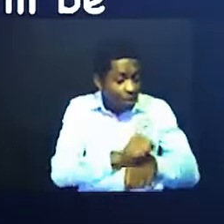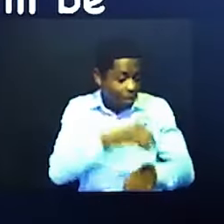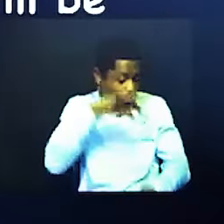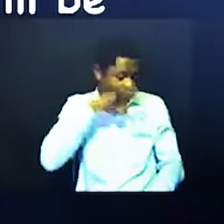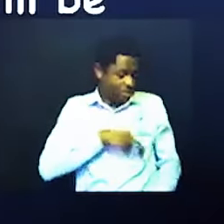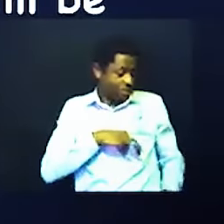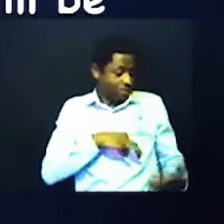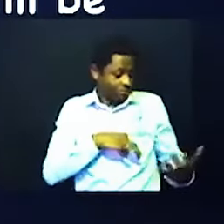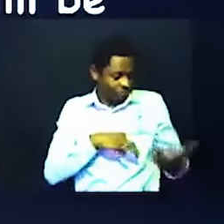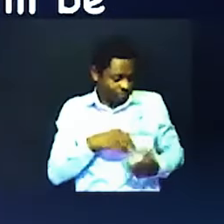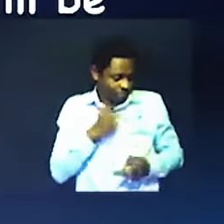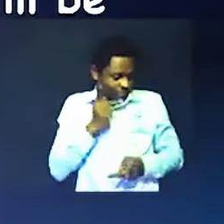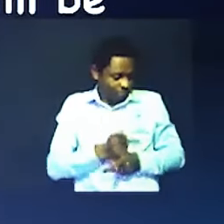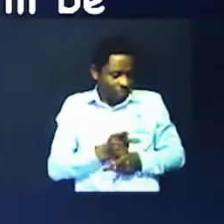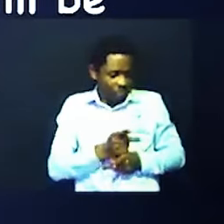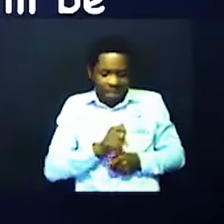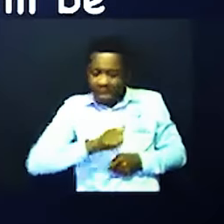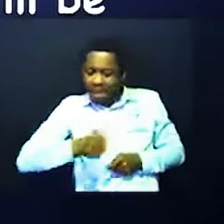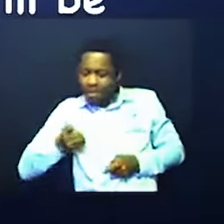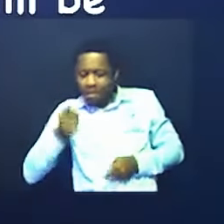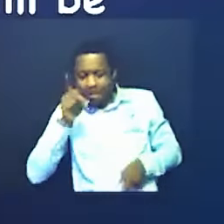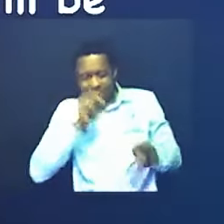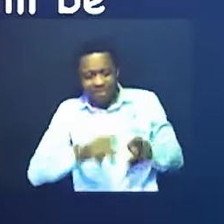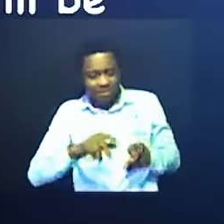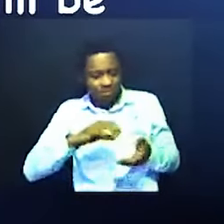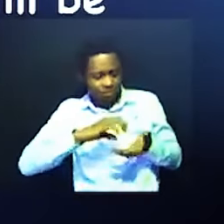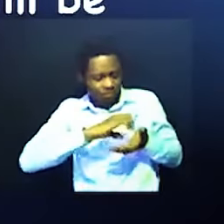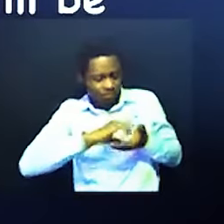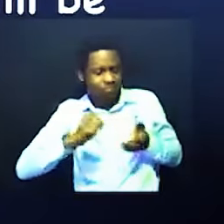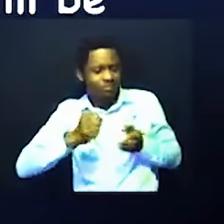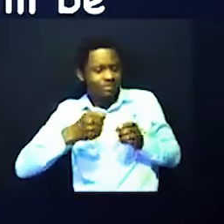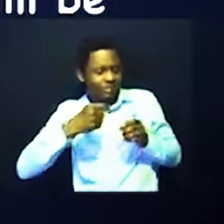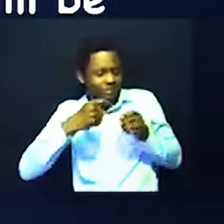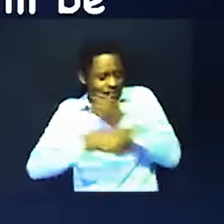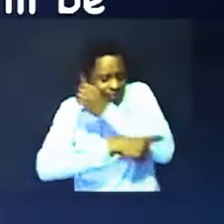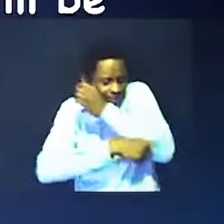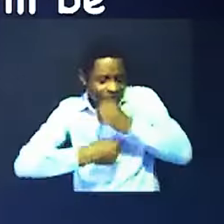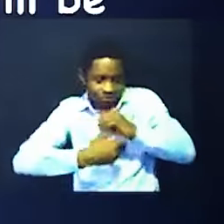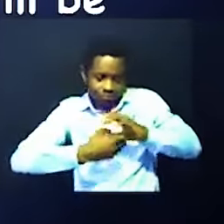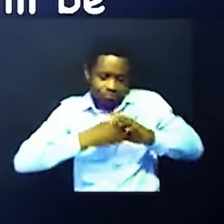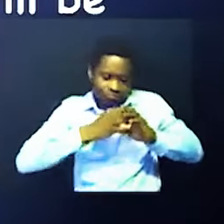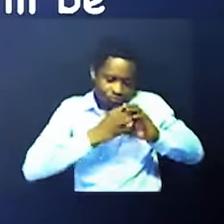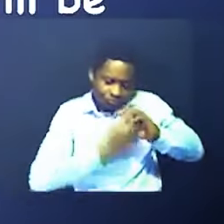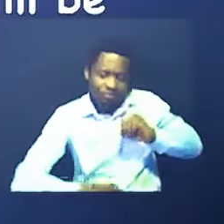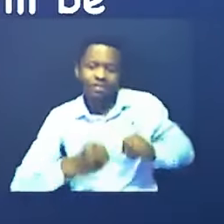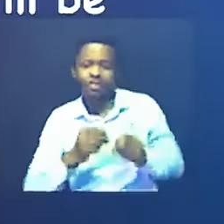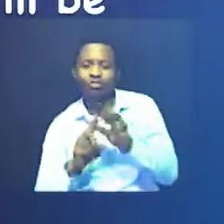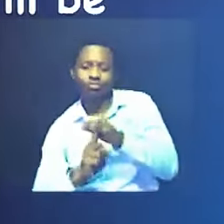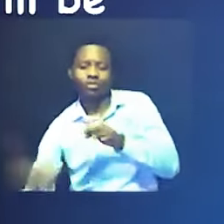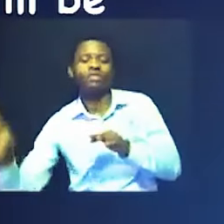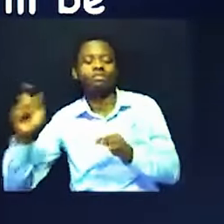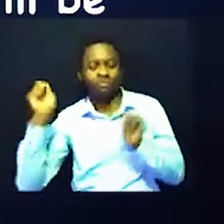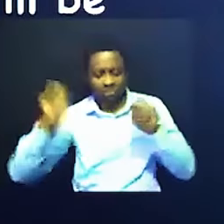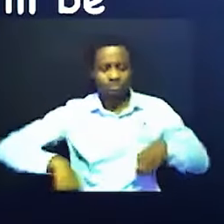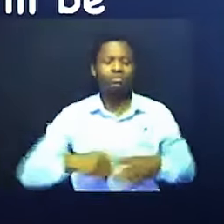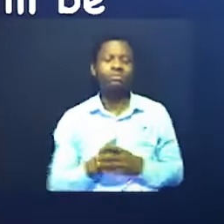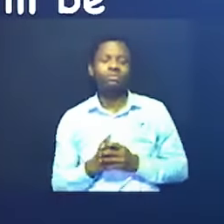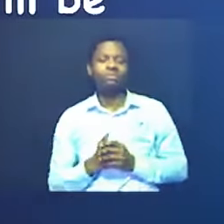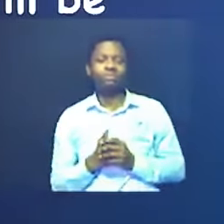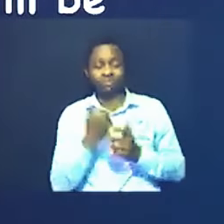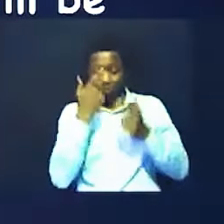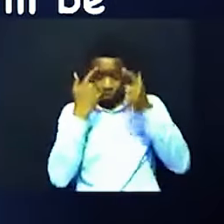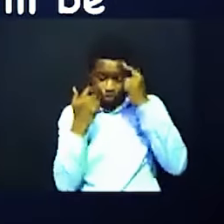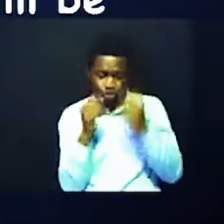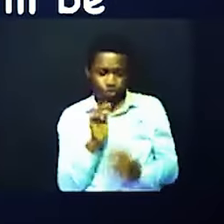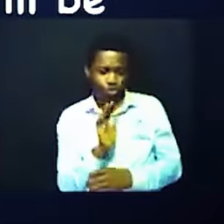for and it is deserv yours you could still be robbed of it